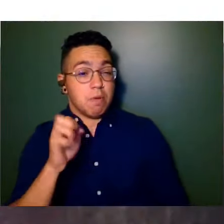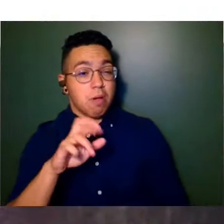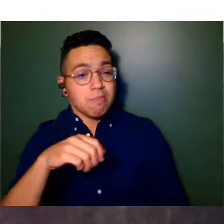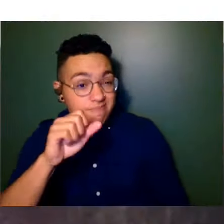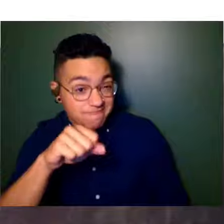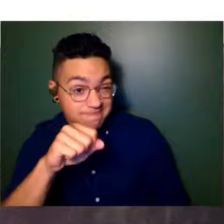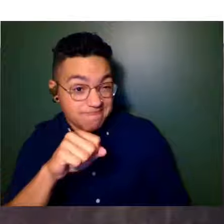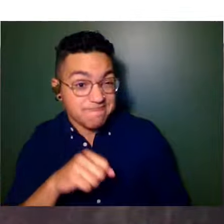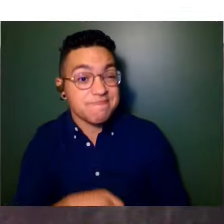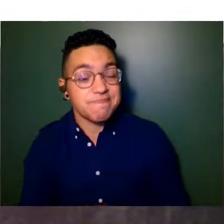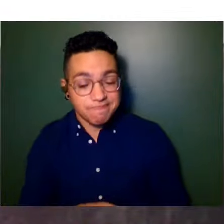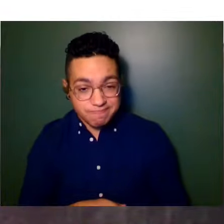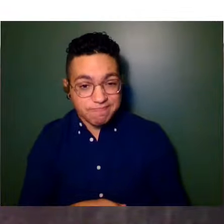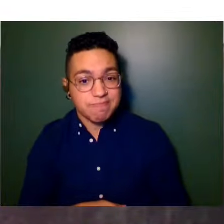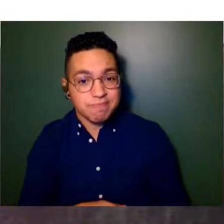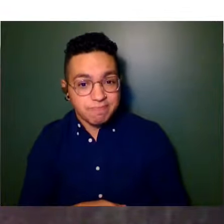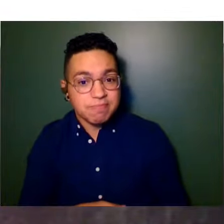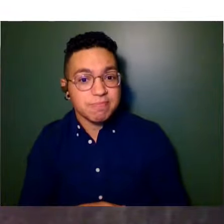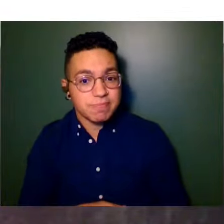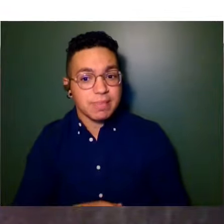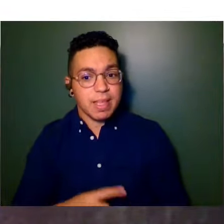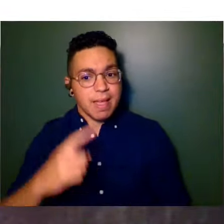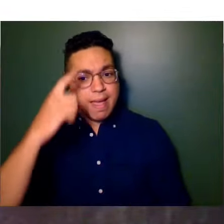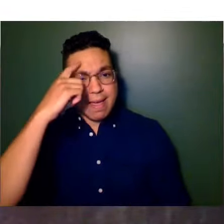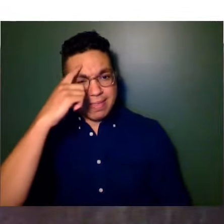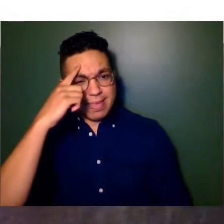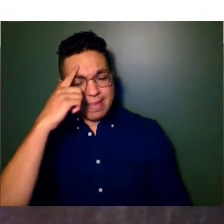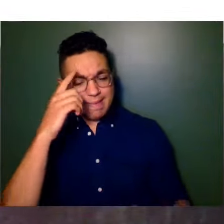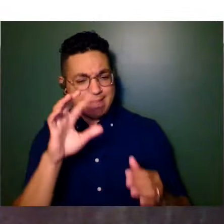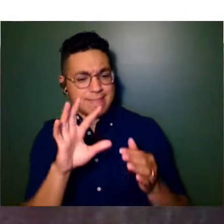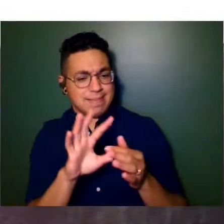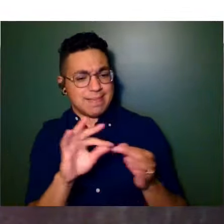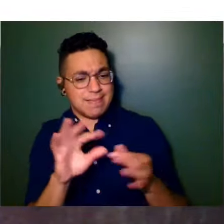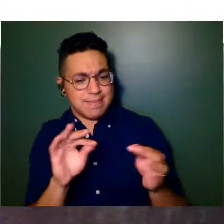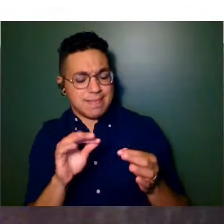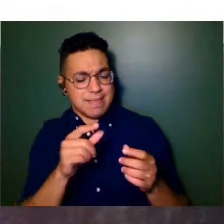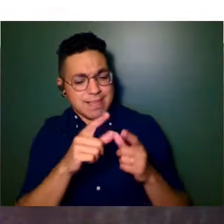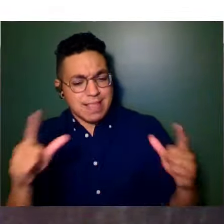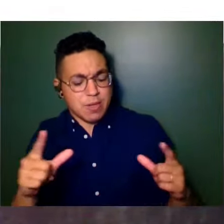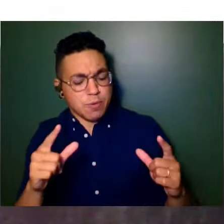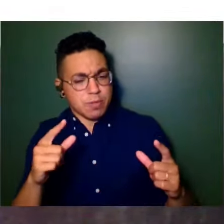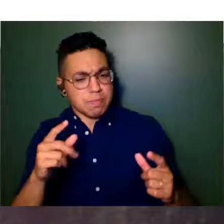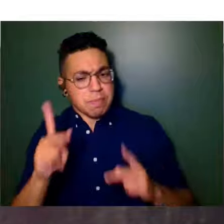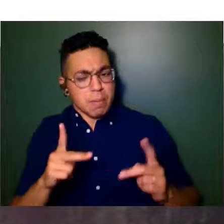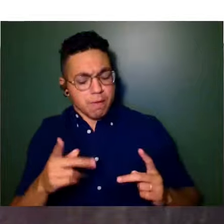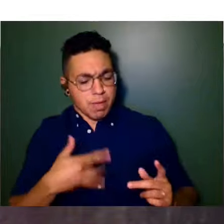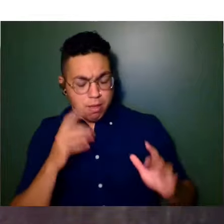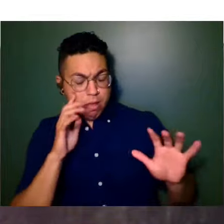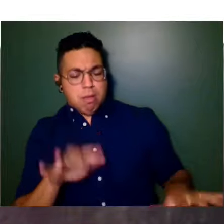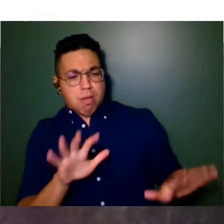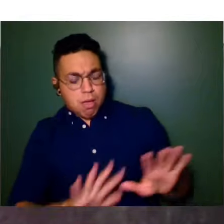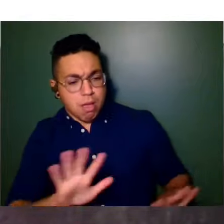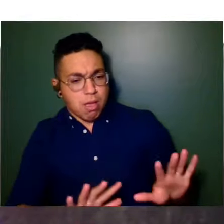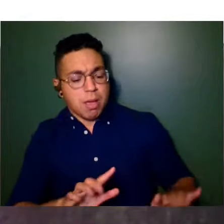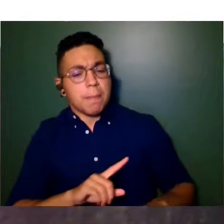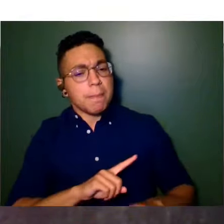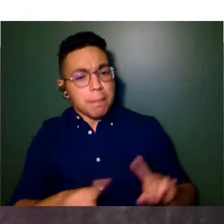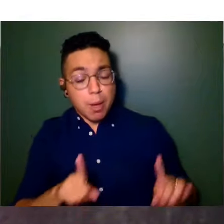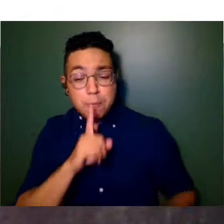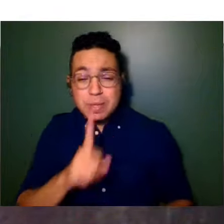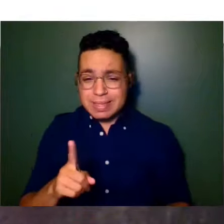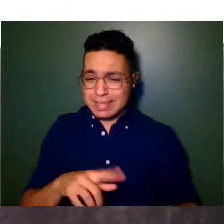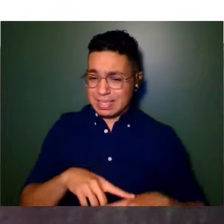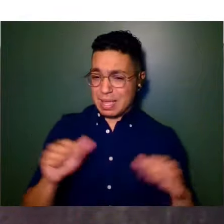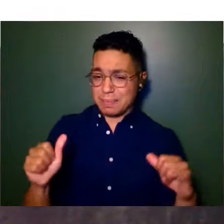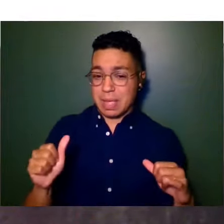Yeah. I mean, I think the language could be shocking, but at the same time, actually, one of the times